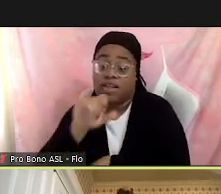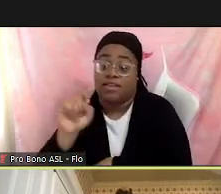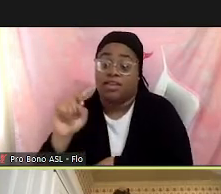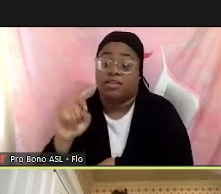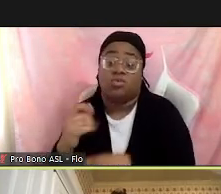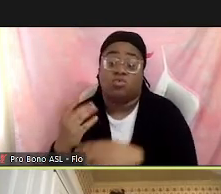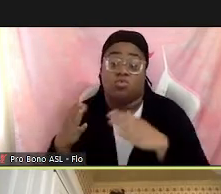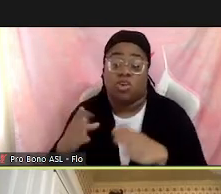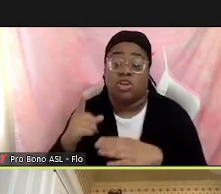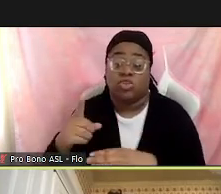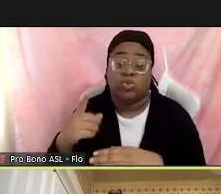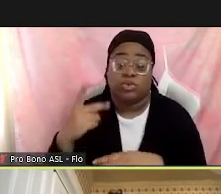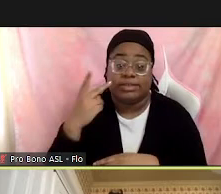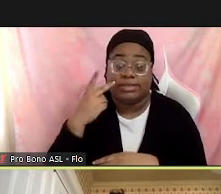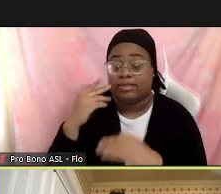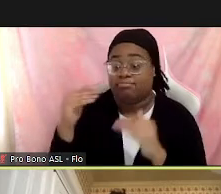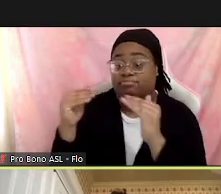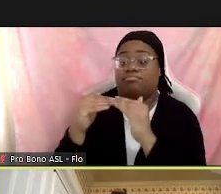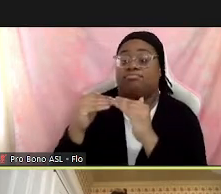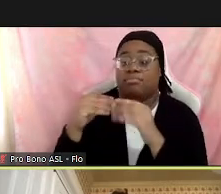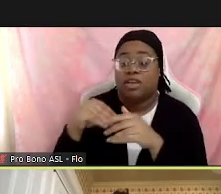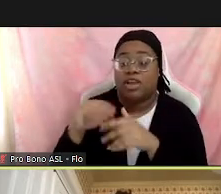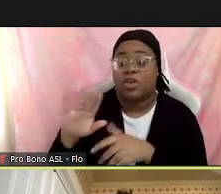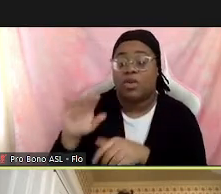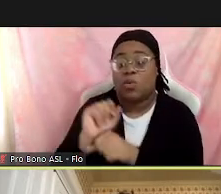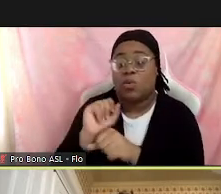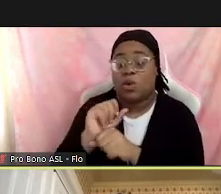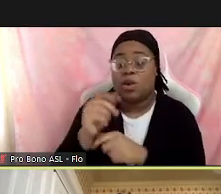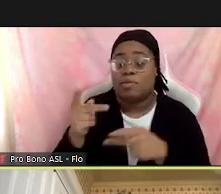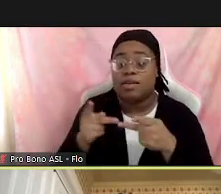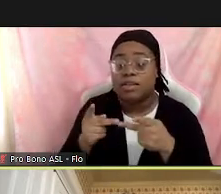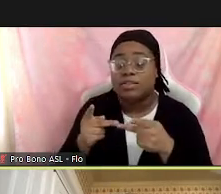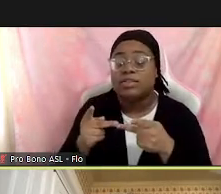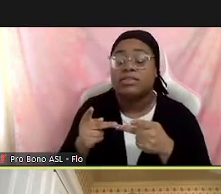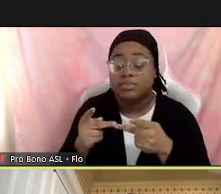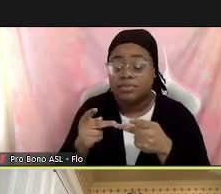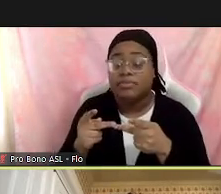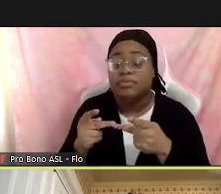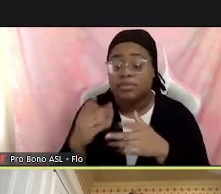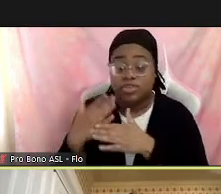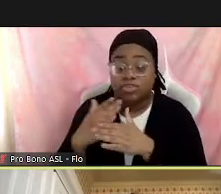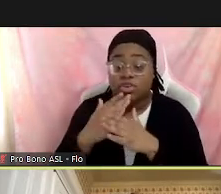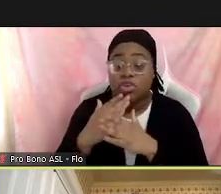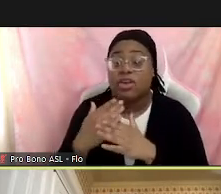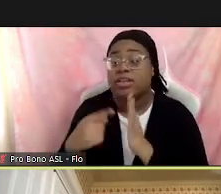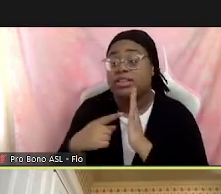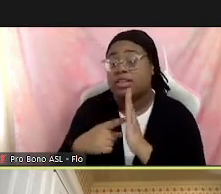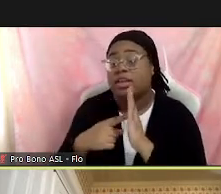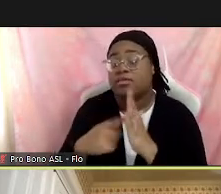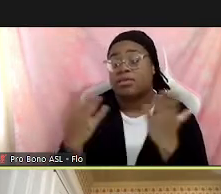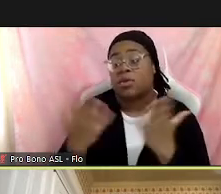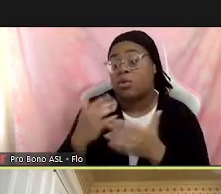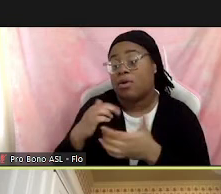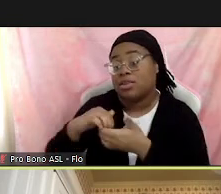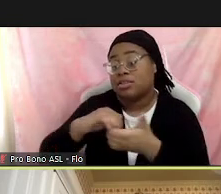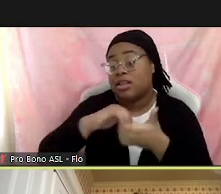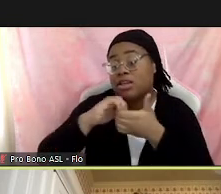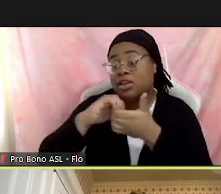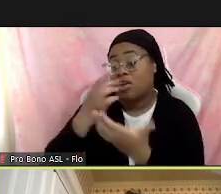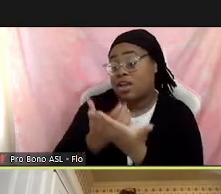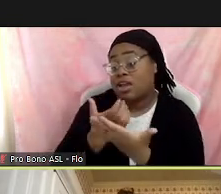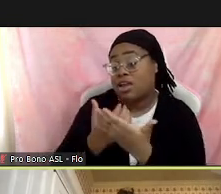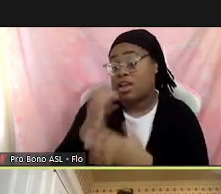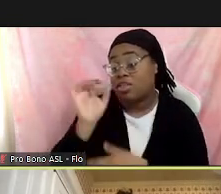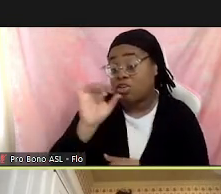find equity and joy in your workplace. And they share examples of what the solidarity economy looks